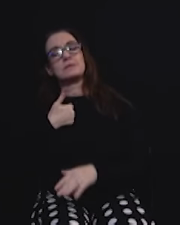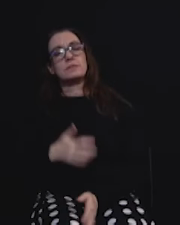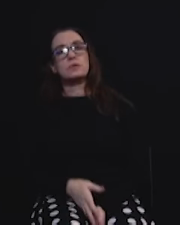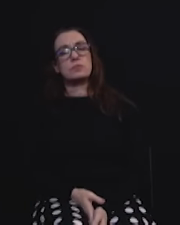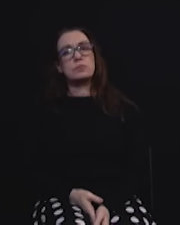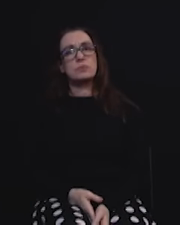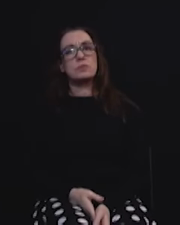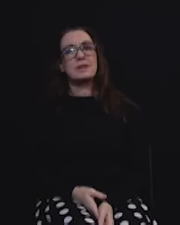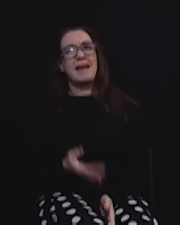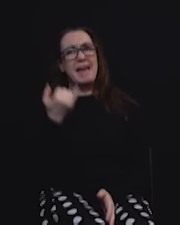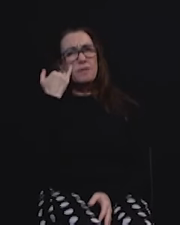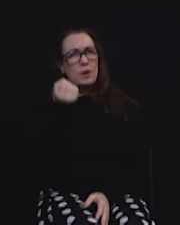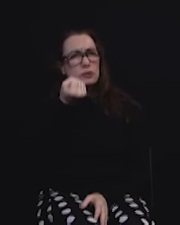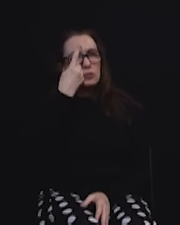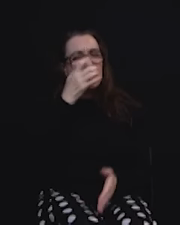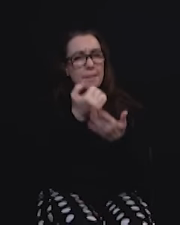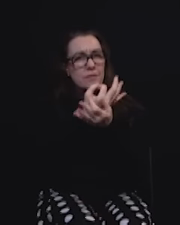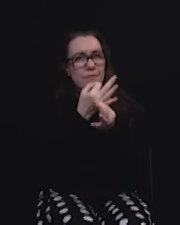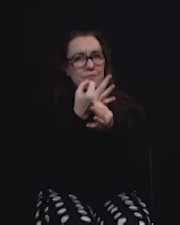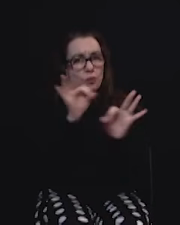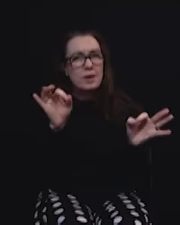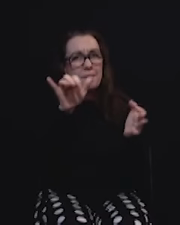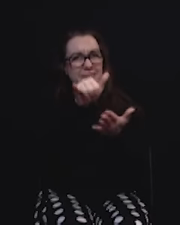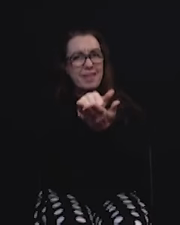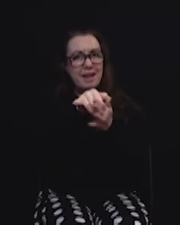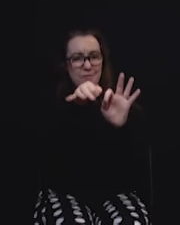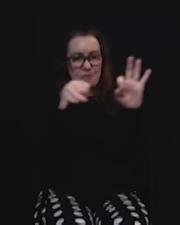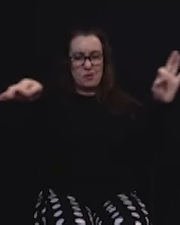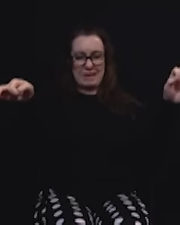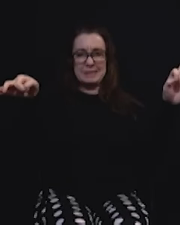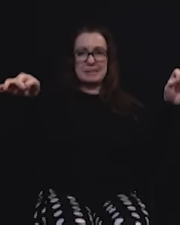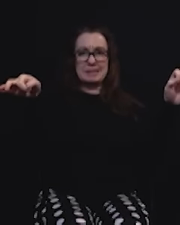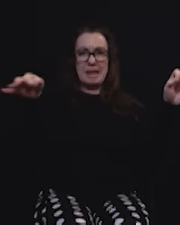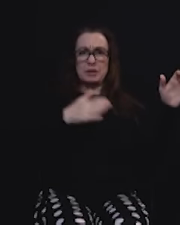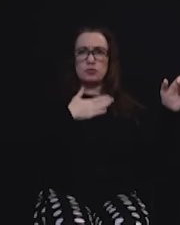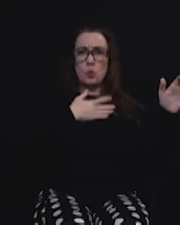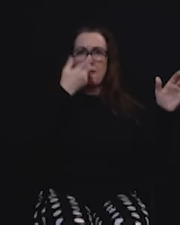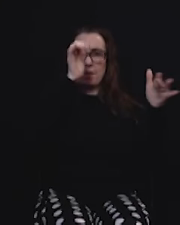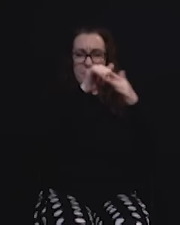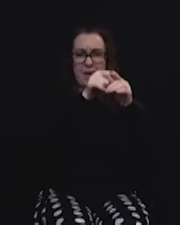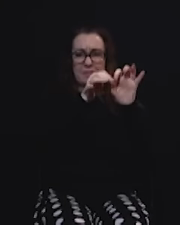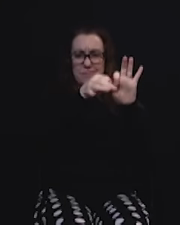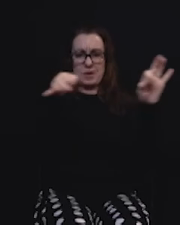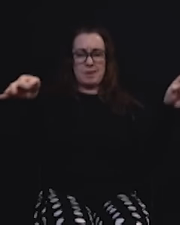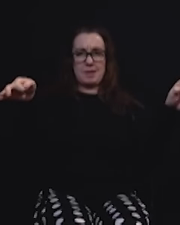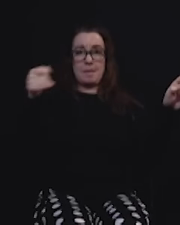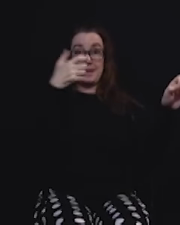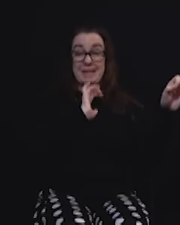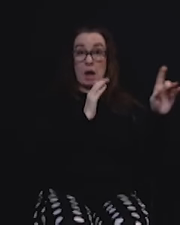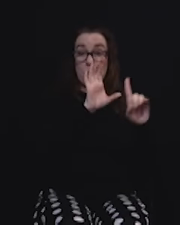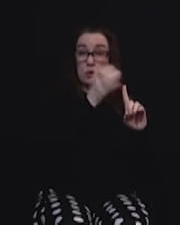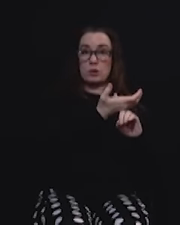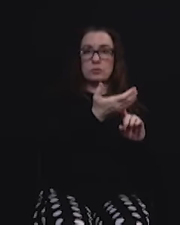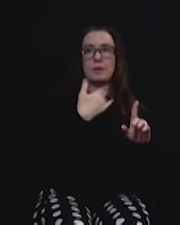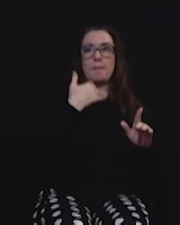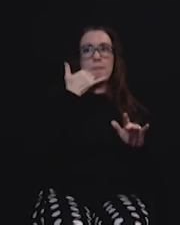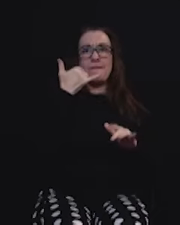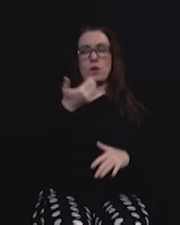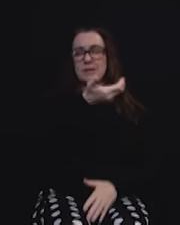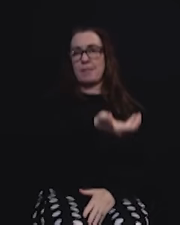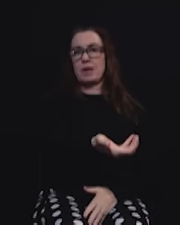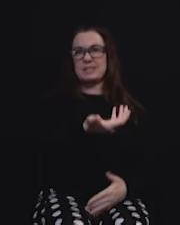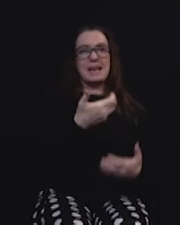If only we understood how much freedom there is in that. How much joy there is in that. Because our culture, I left my phone down there, but